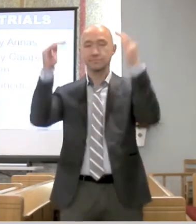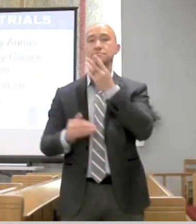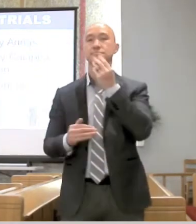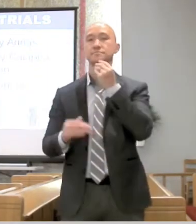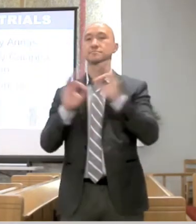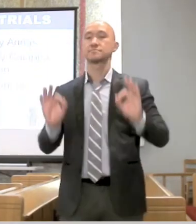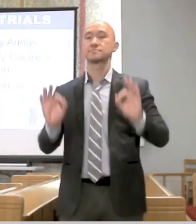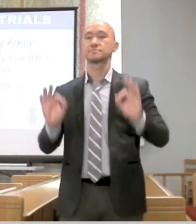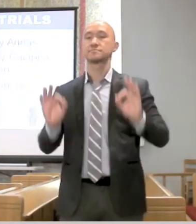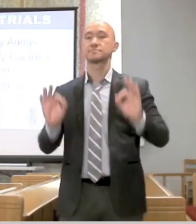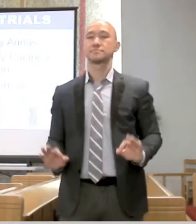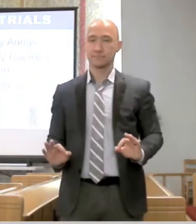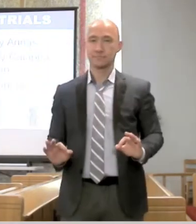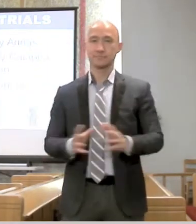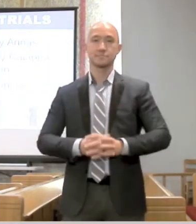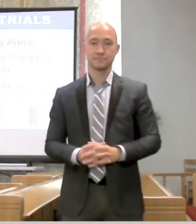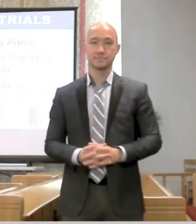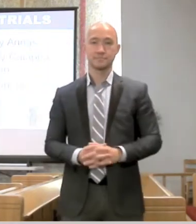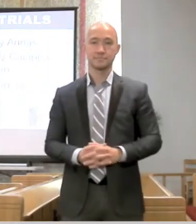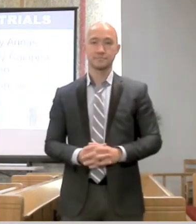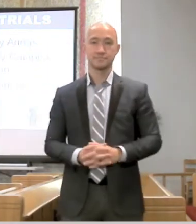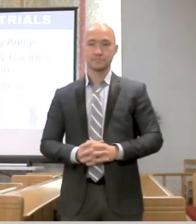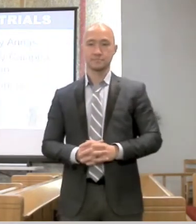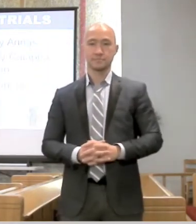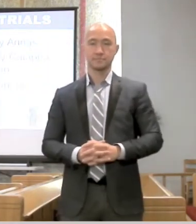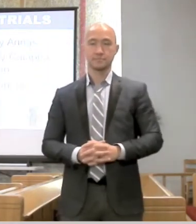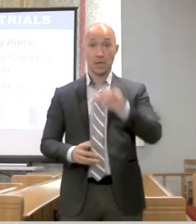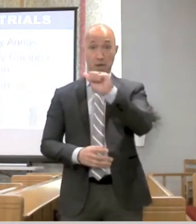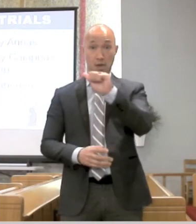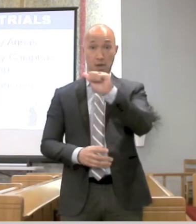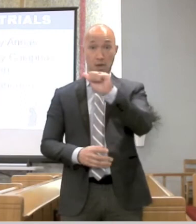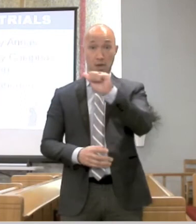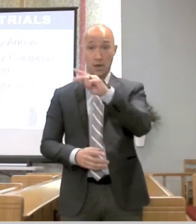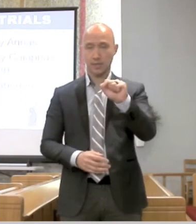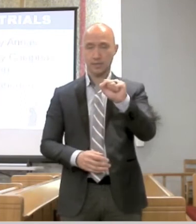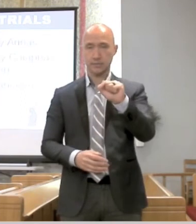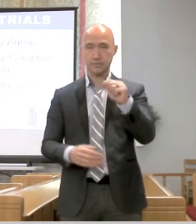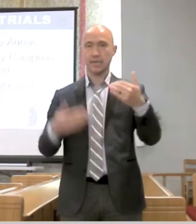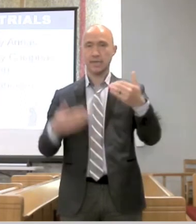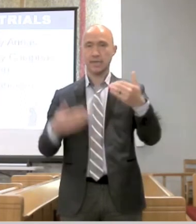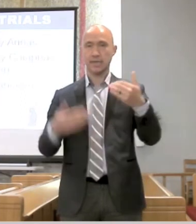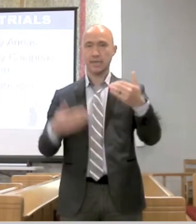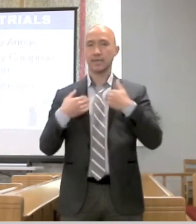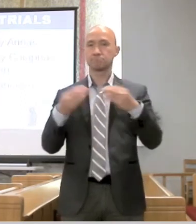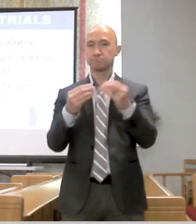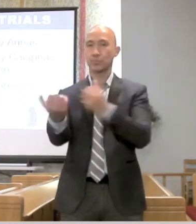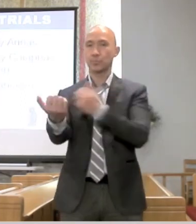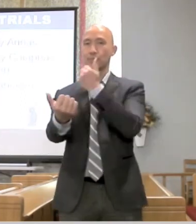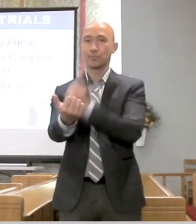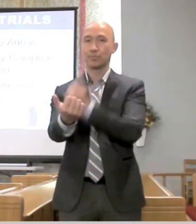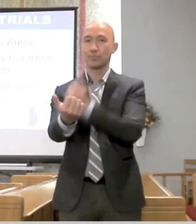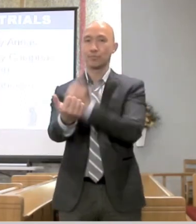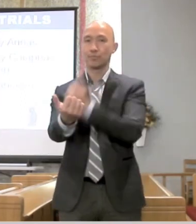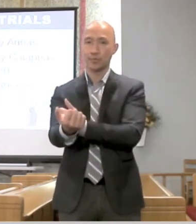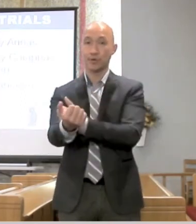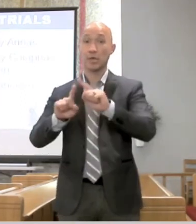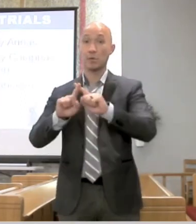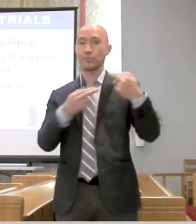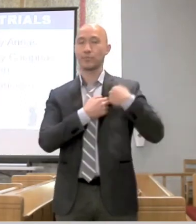But he was removed from office by the Roman procurator Valerius Gratus. I guess he didn't really like